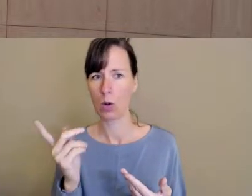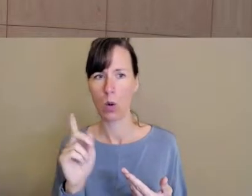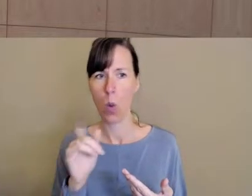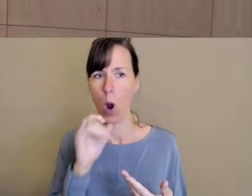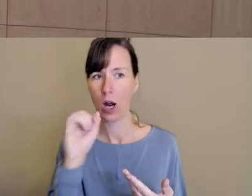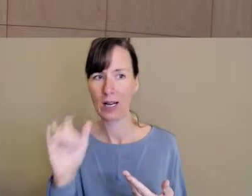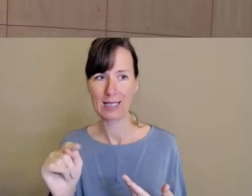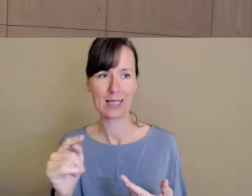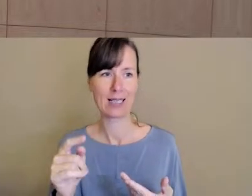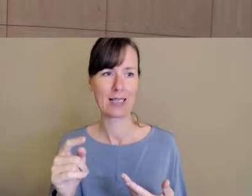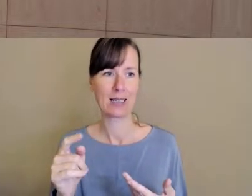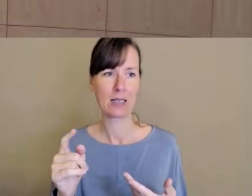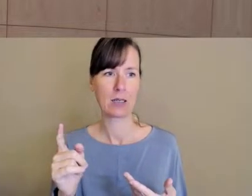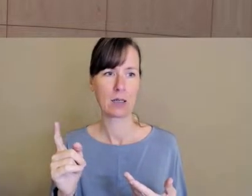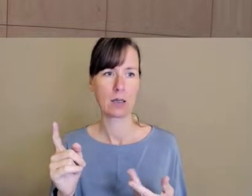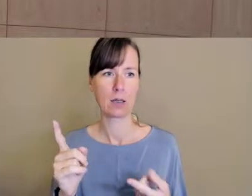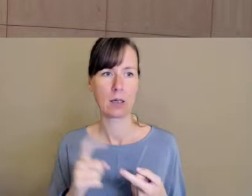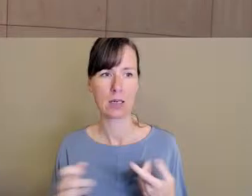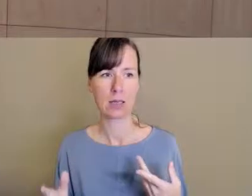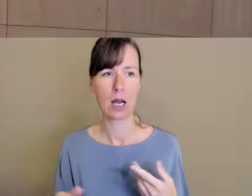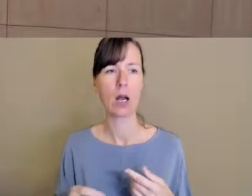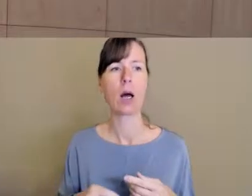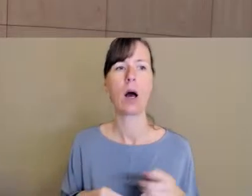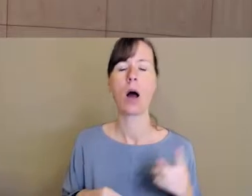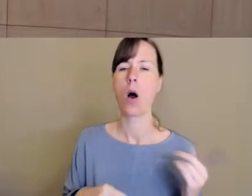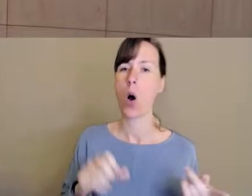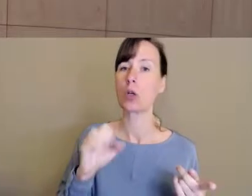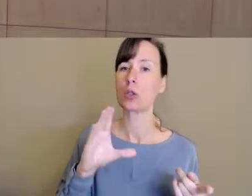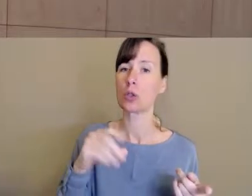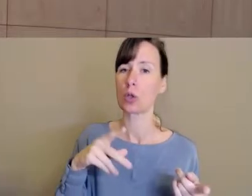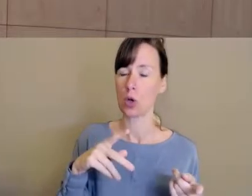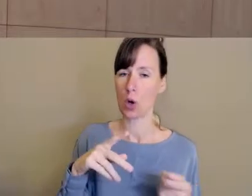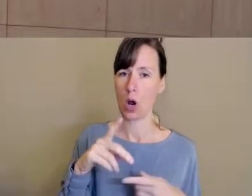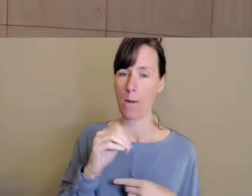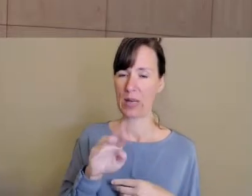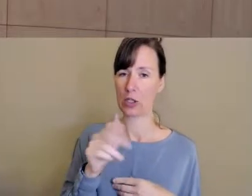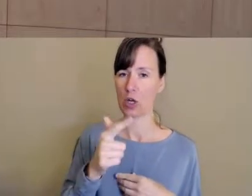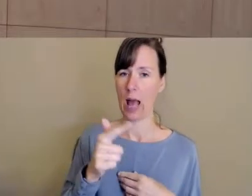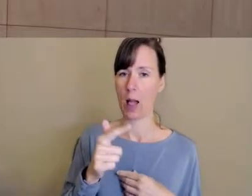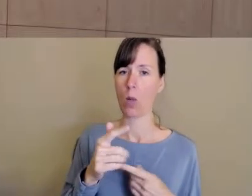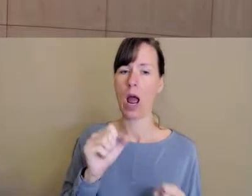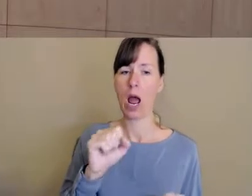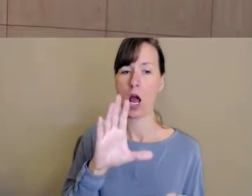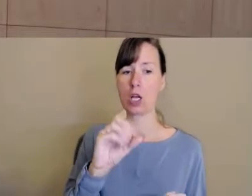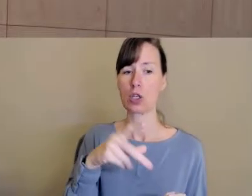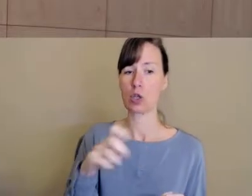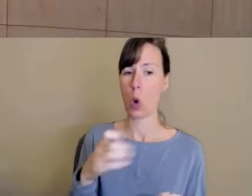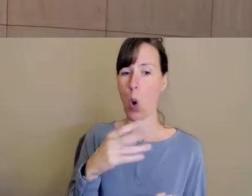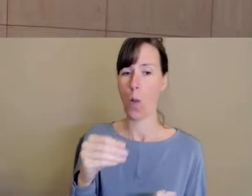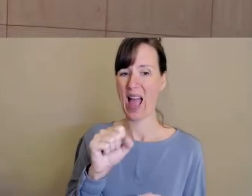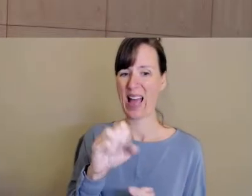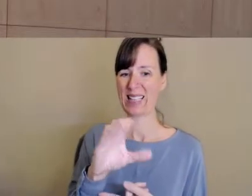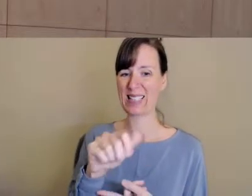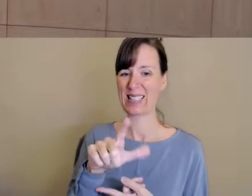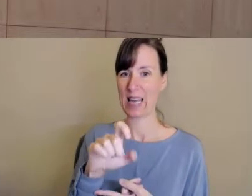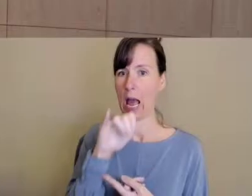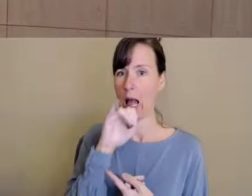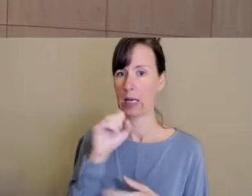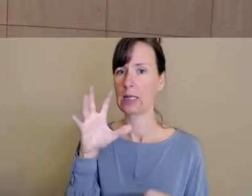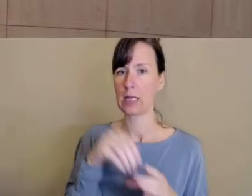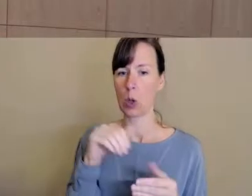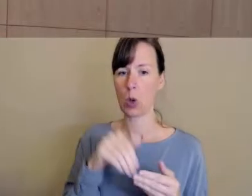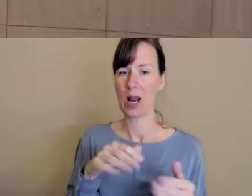So the scope and scale would be included in the special events permit that he's